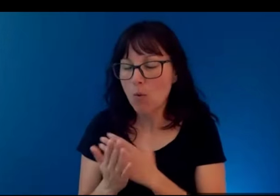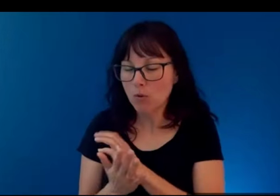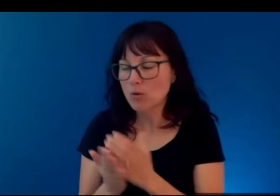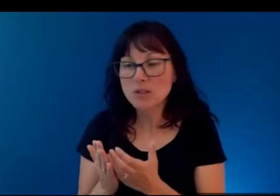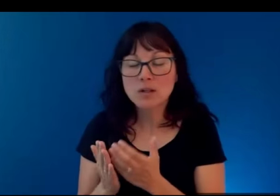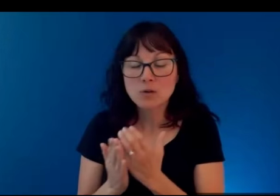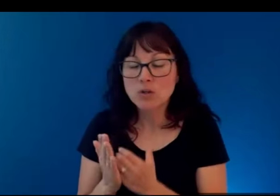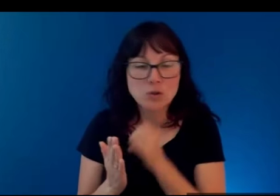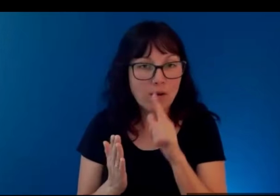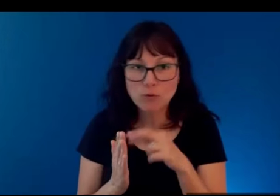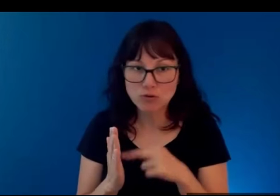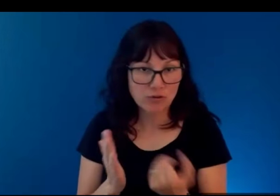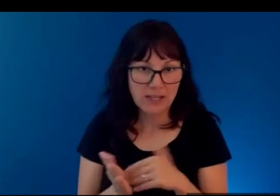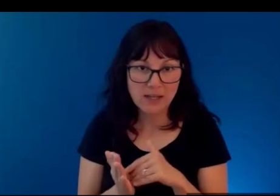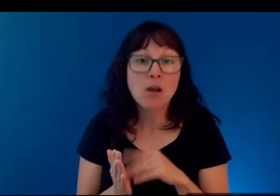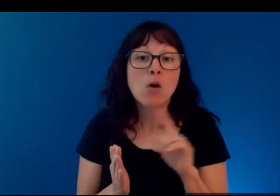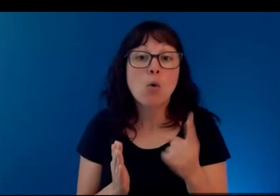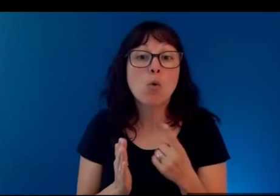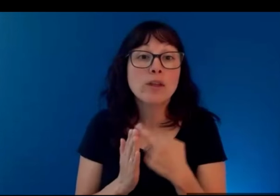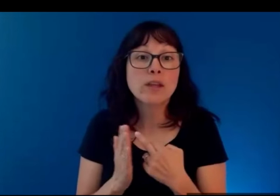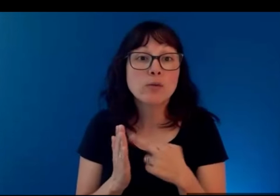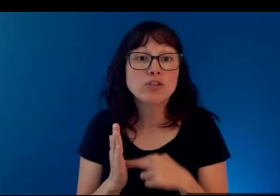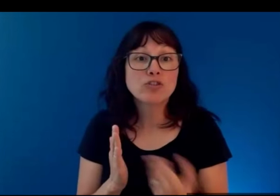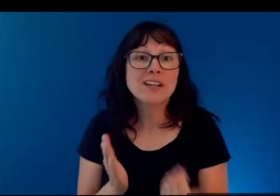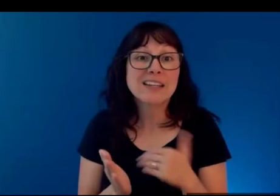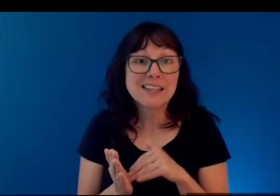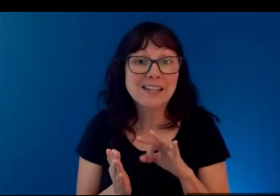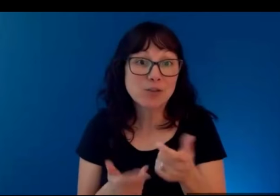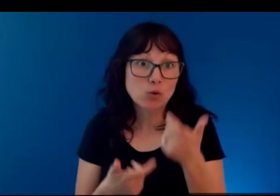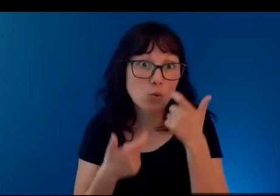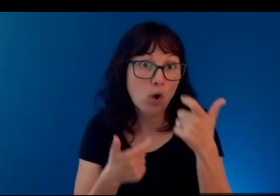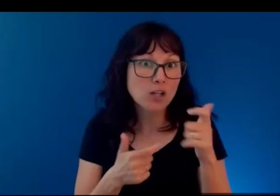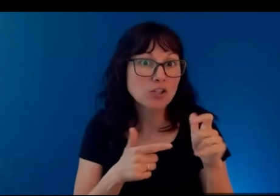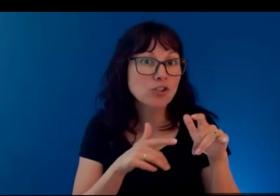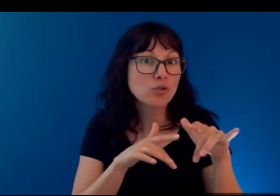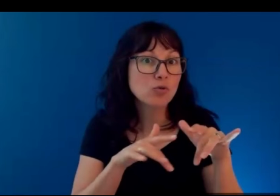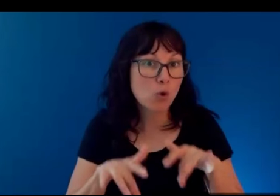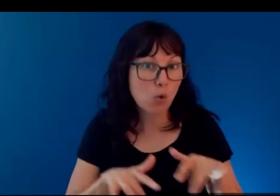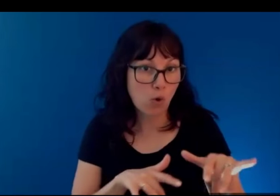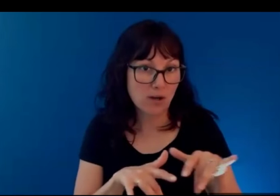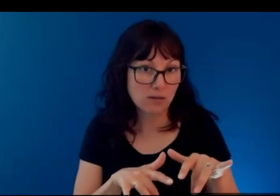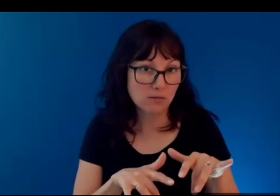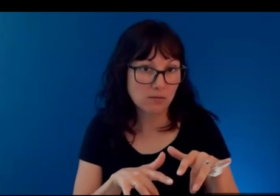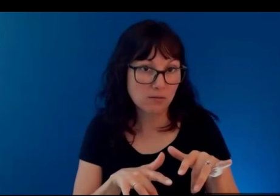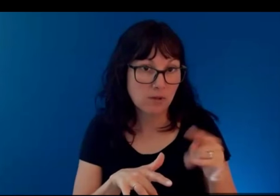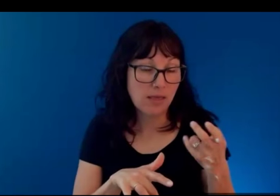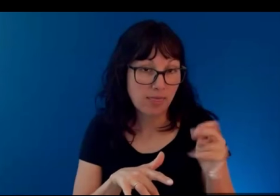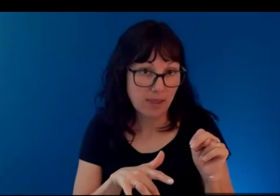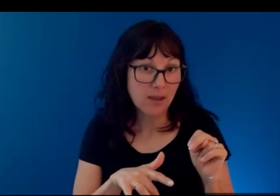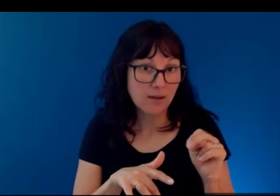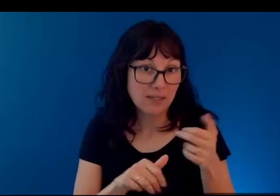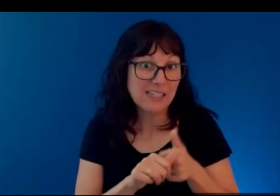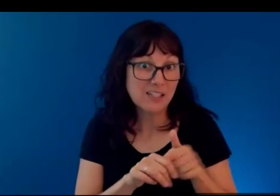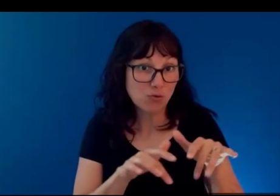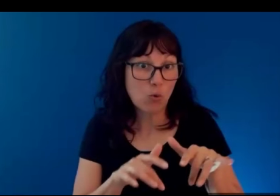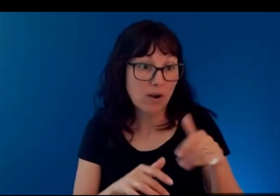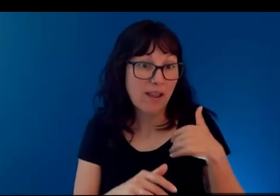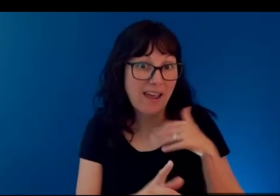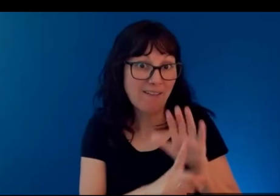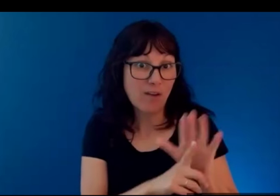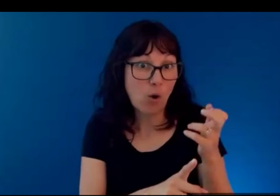You only have to register again if you're going to watch a recording. And then every recording has its